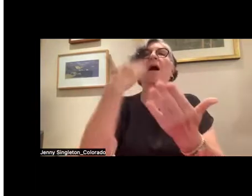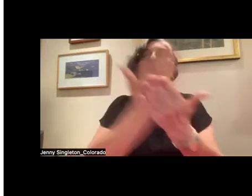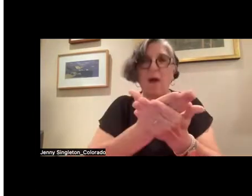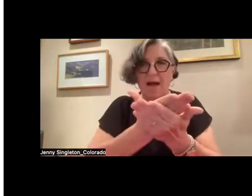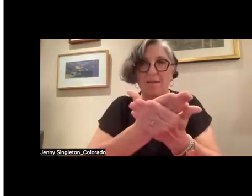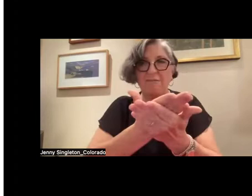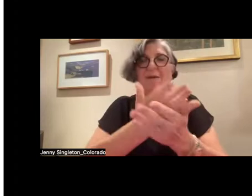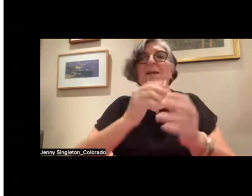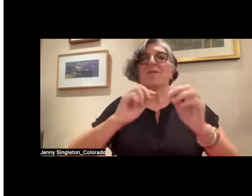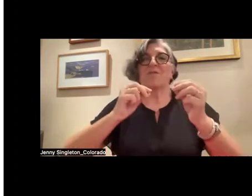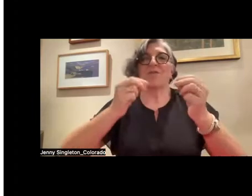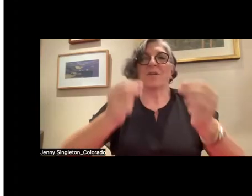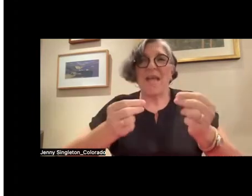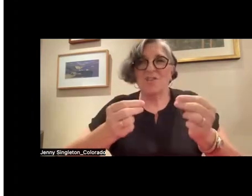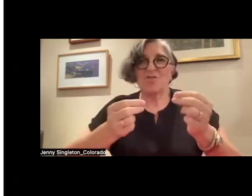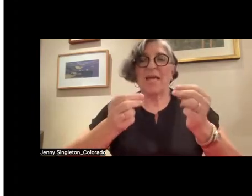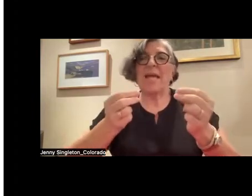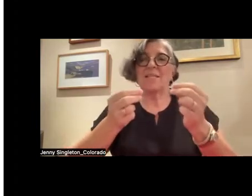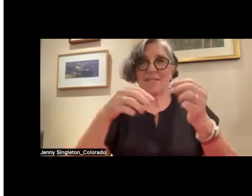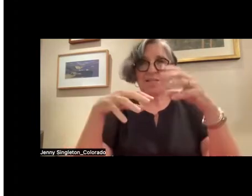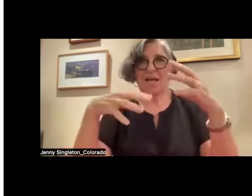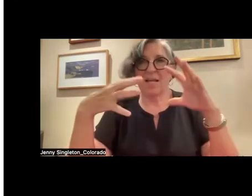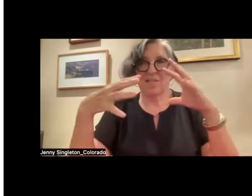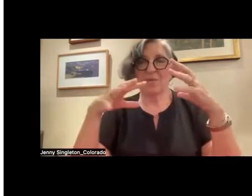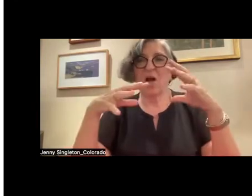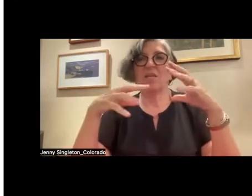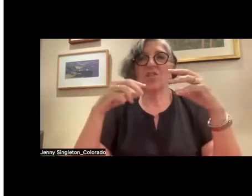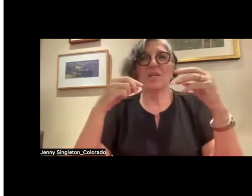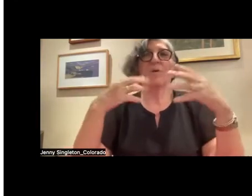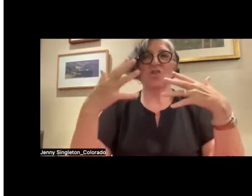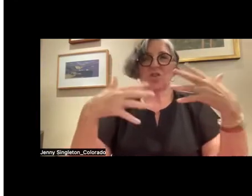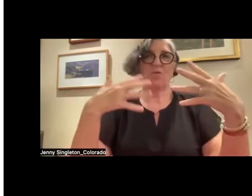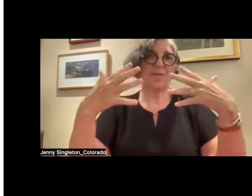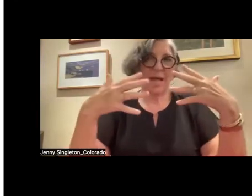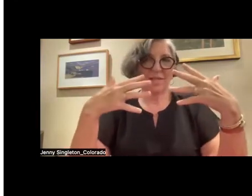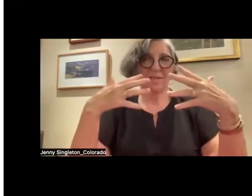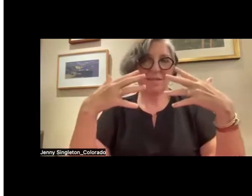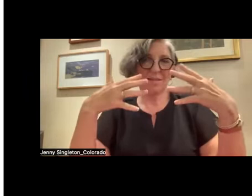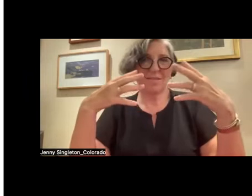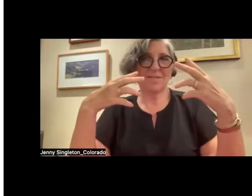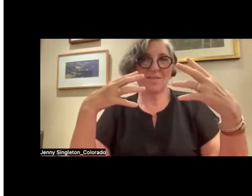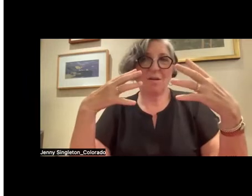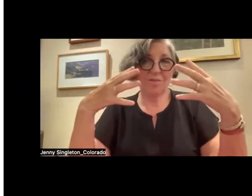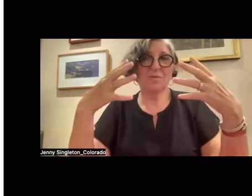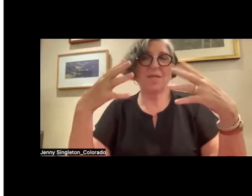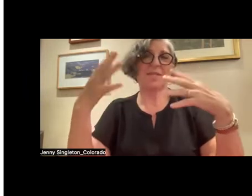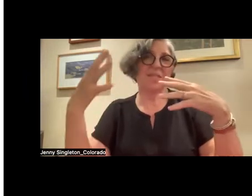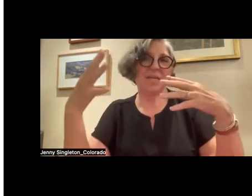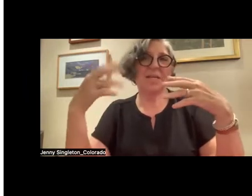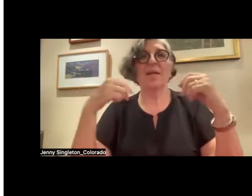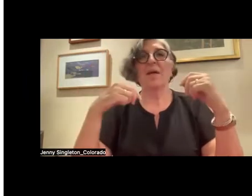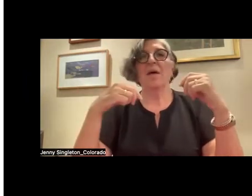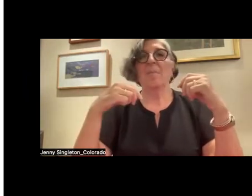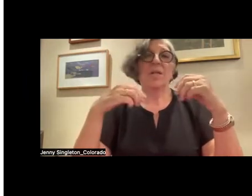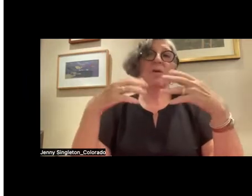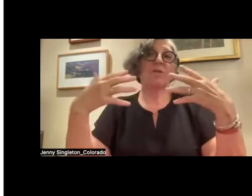or arrive. So there's a sort of natural end in the sign's phonology, which shows that it's also